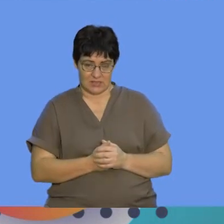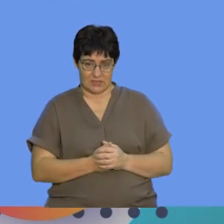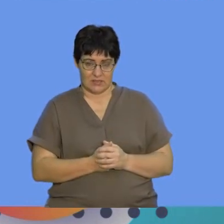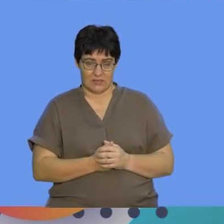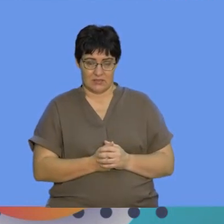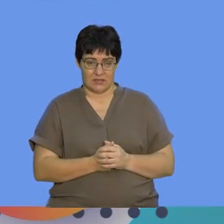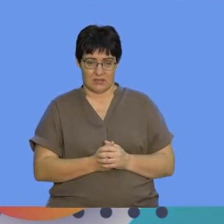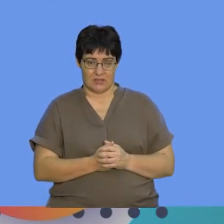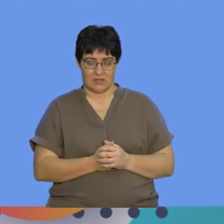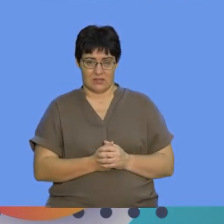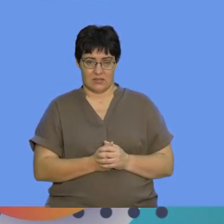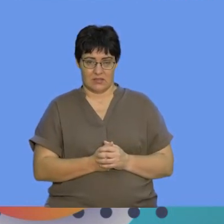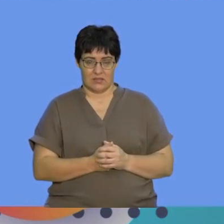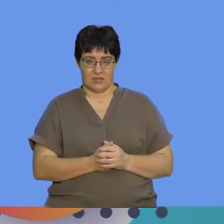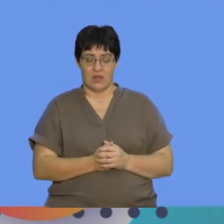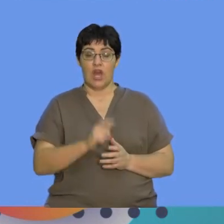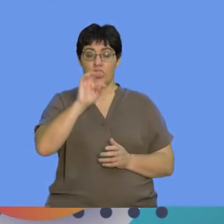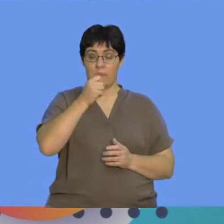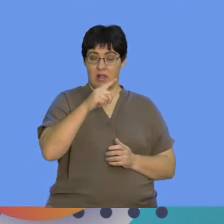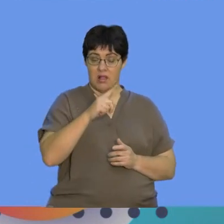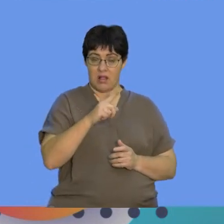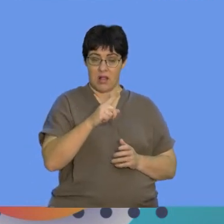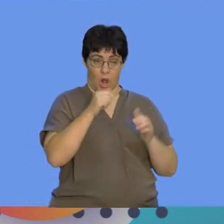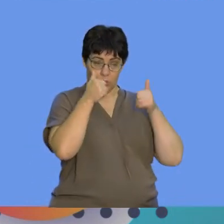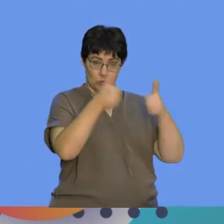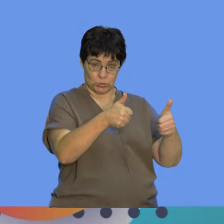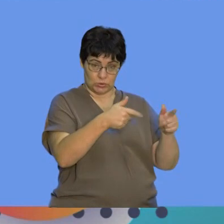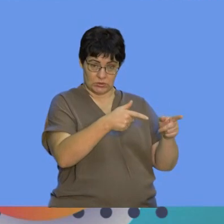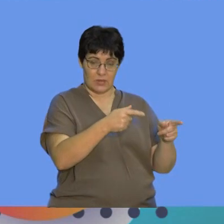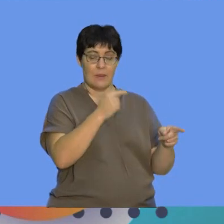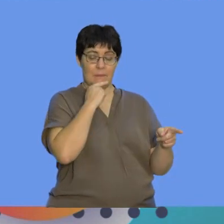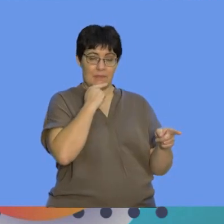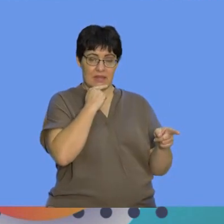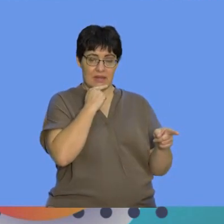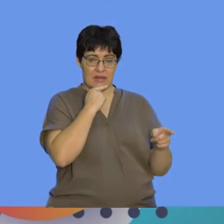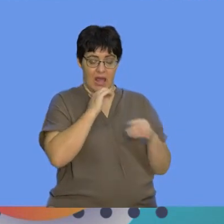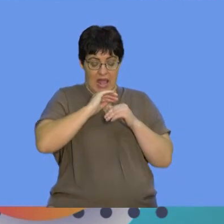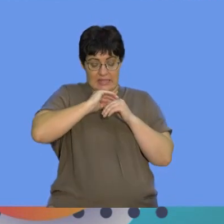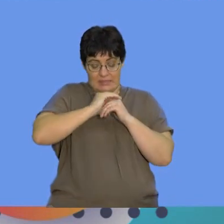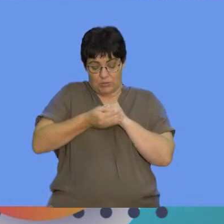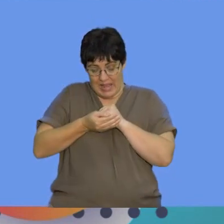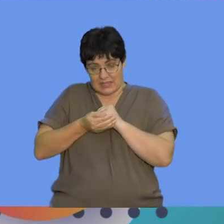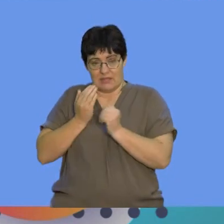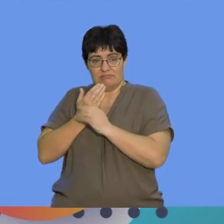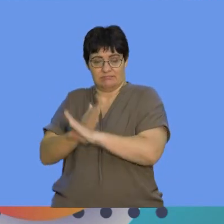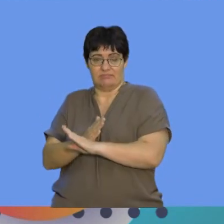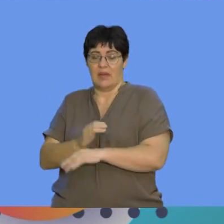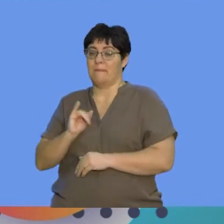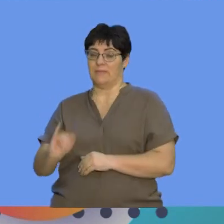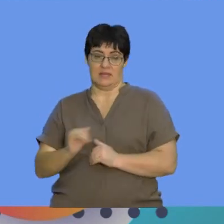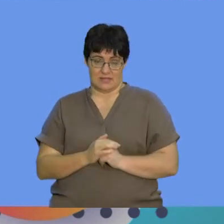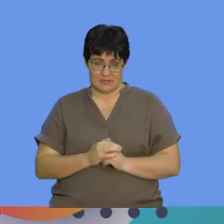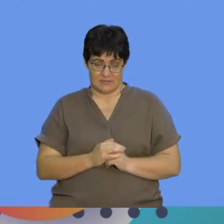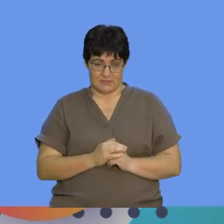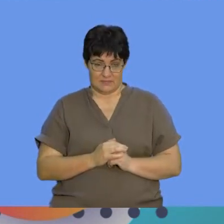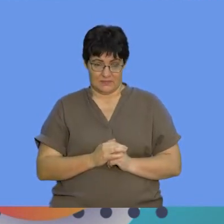good thermal conductor, it means it is a bad insulator. In other words, it depends how you look at it, but we're still saying the same thing. And